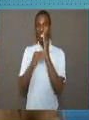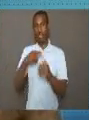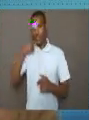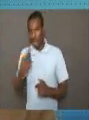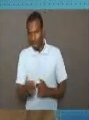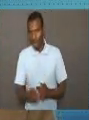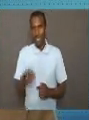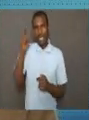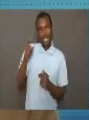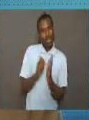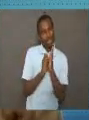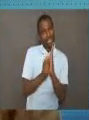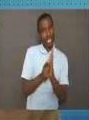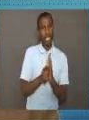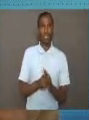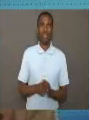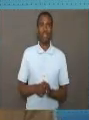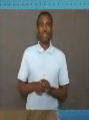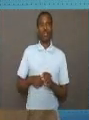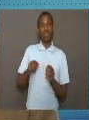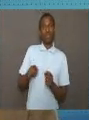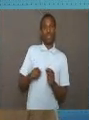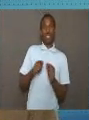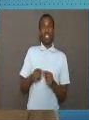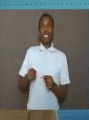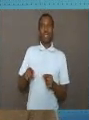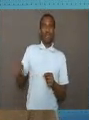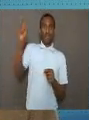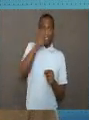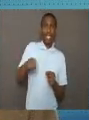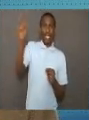This is an example of a cyclic process.